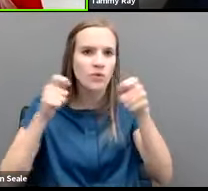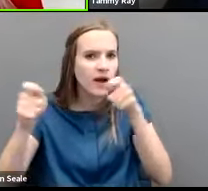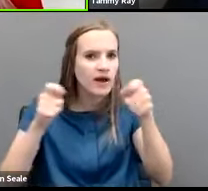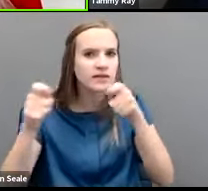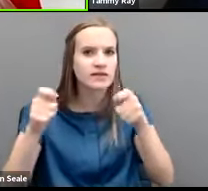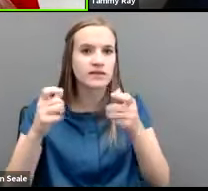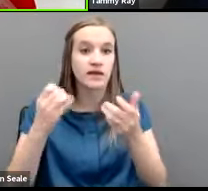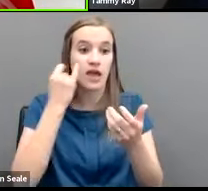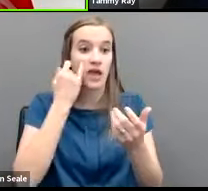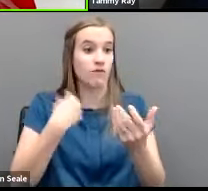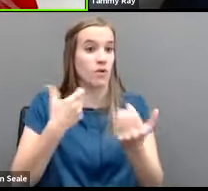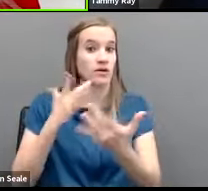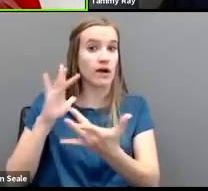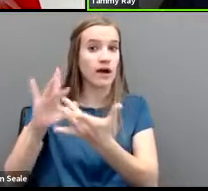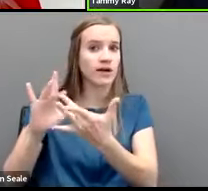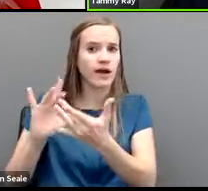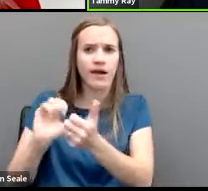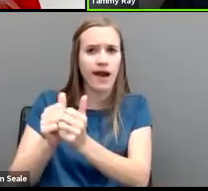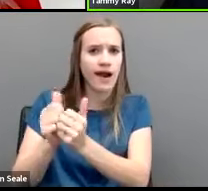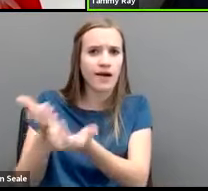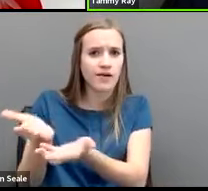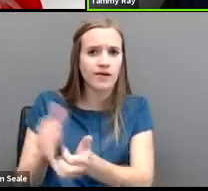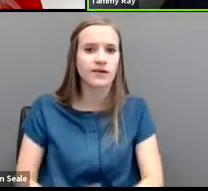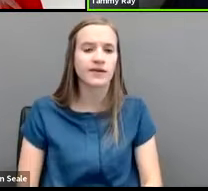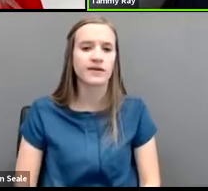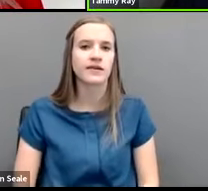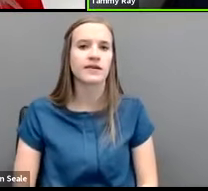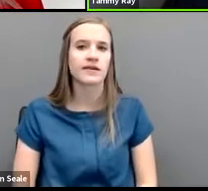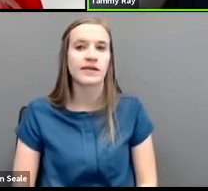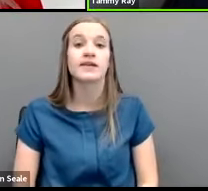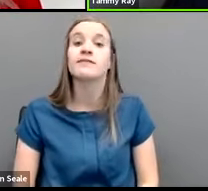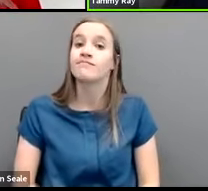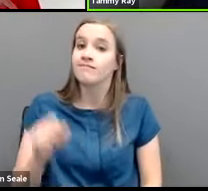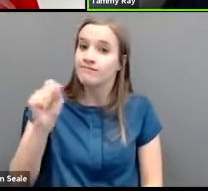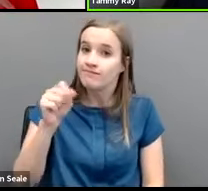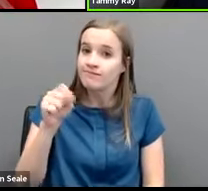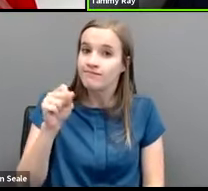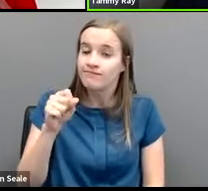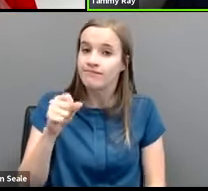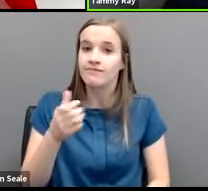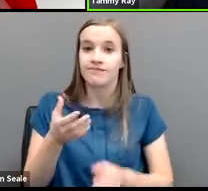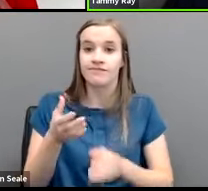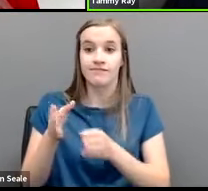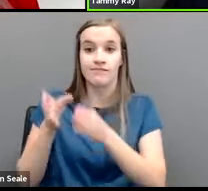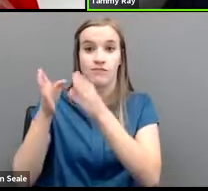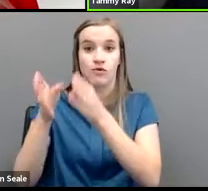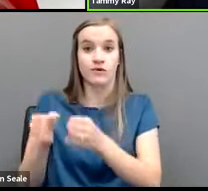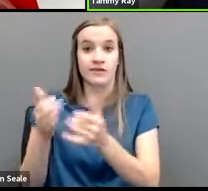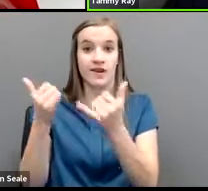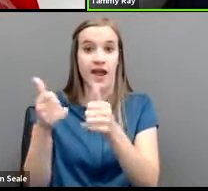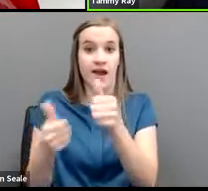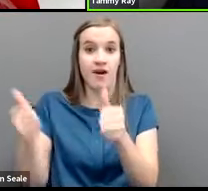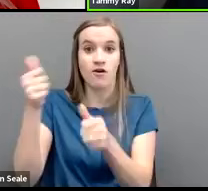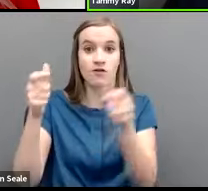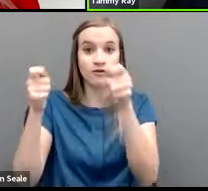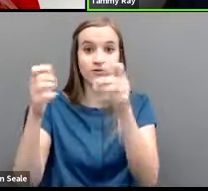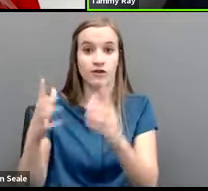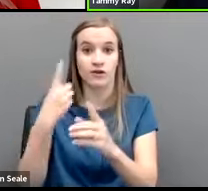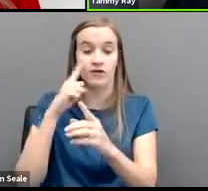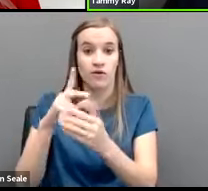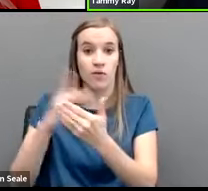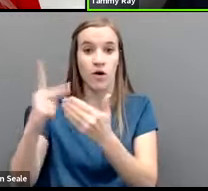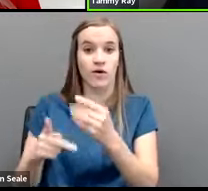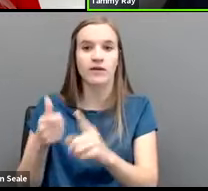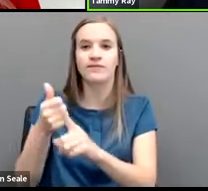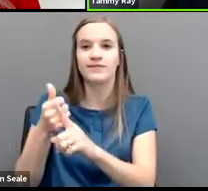information if they have questions? Well, the person running the program now, her name is Beth Altus, and she was the Idaho Home